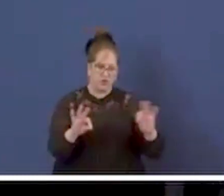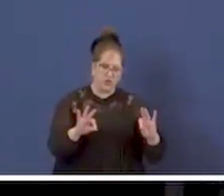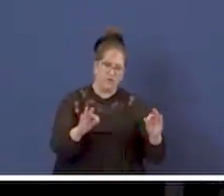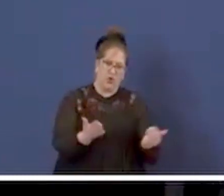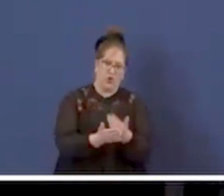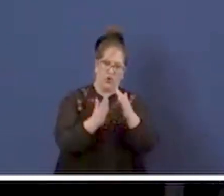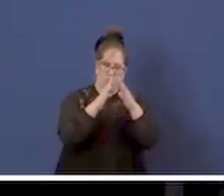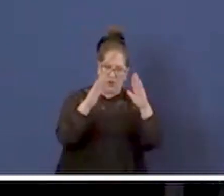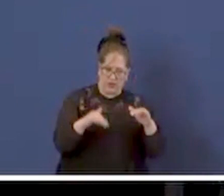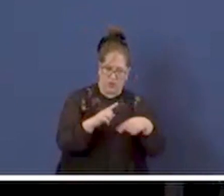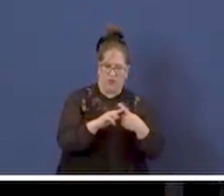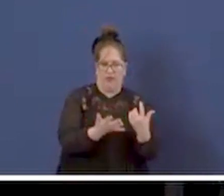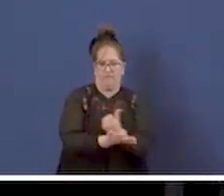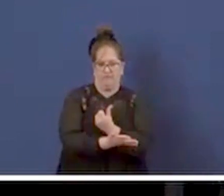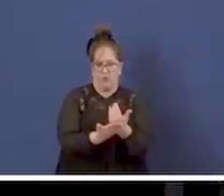when housing is obtained.